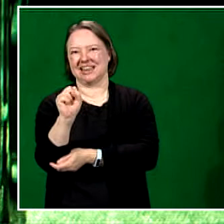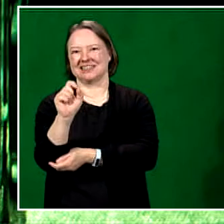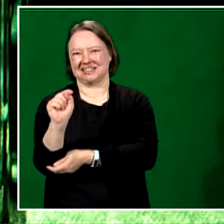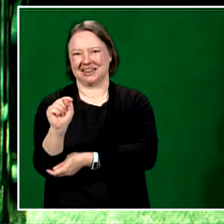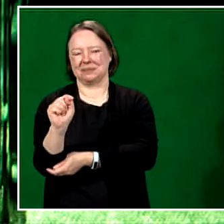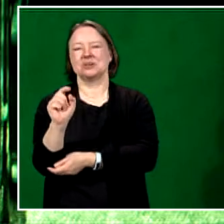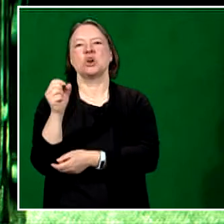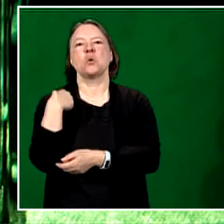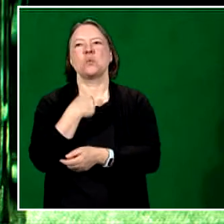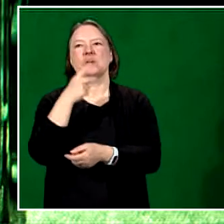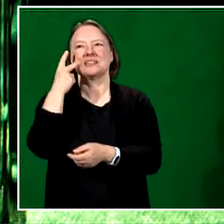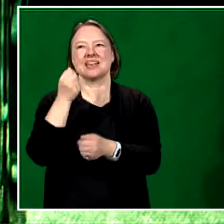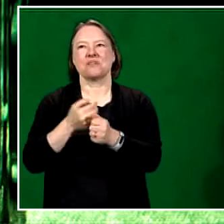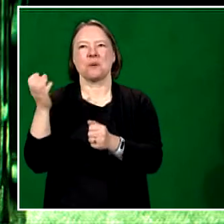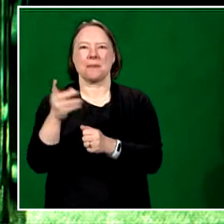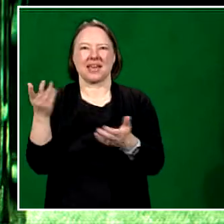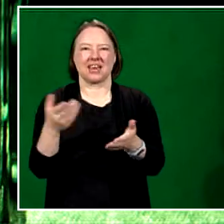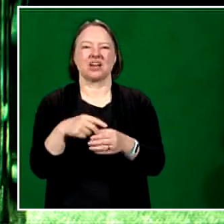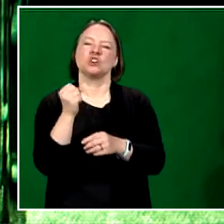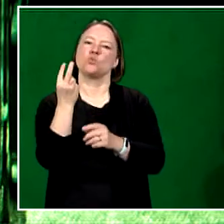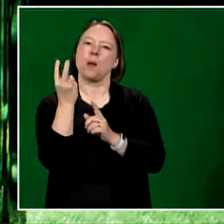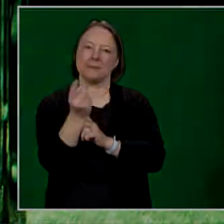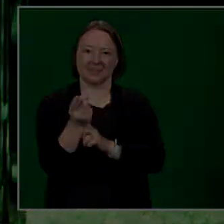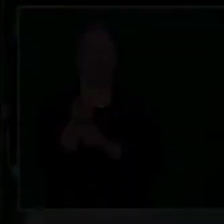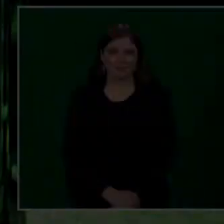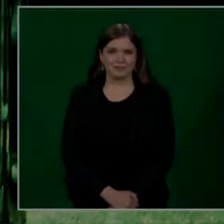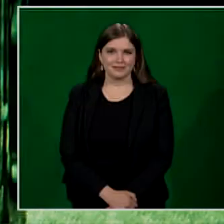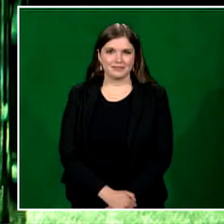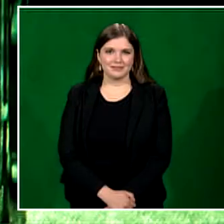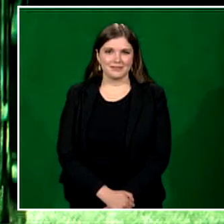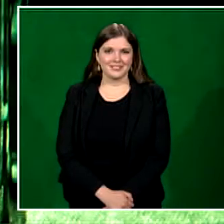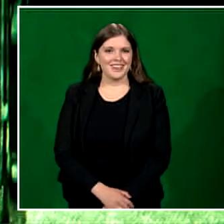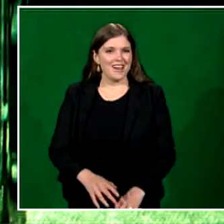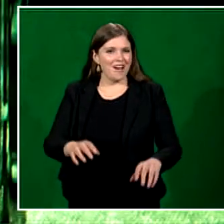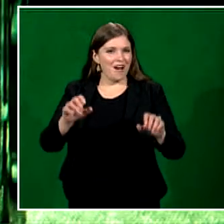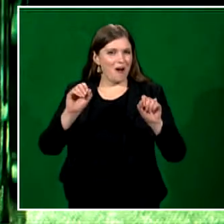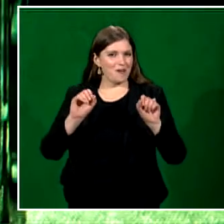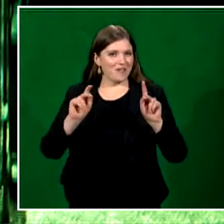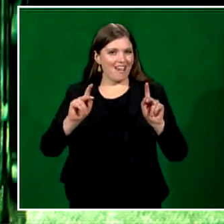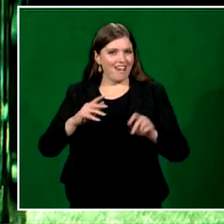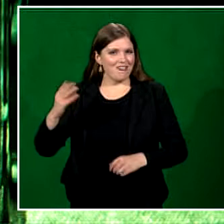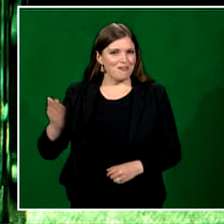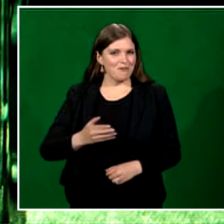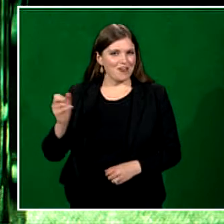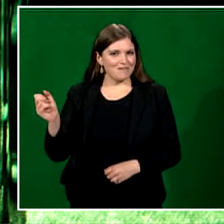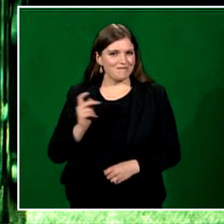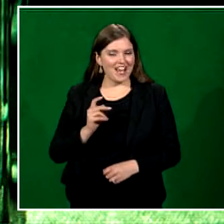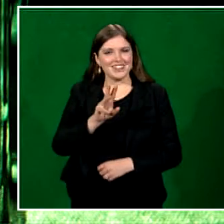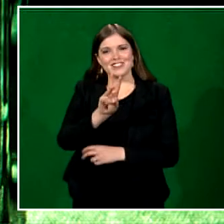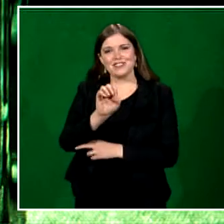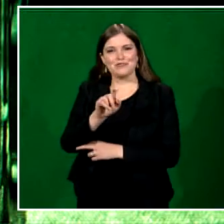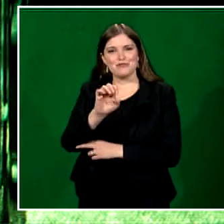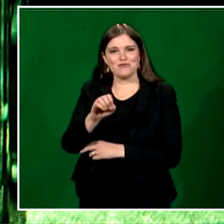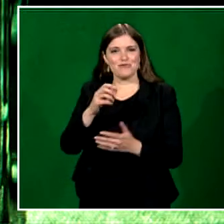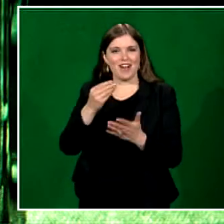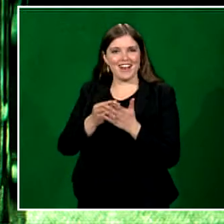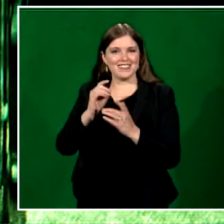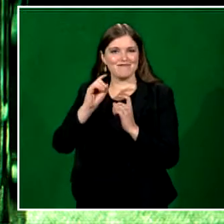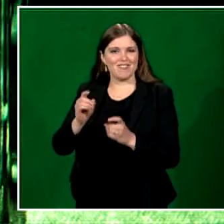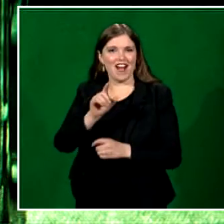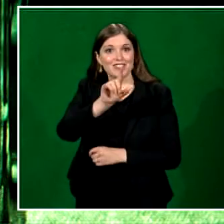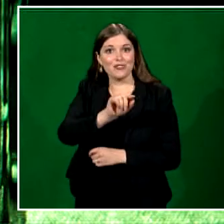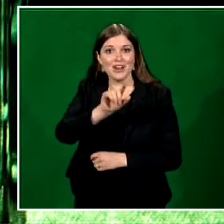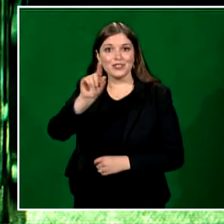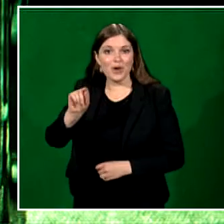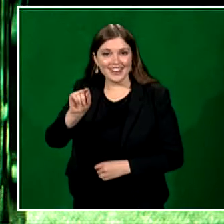So we'll see everybody back here in about 12 minutes. Thanks. Okay, welcome back to Wege Prize